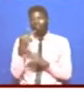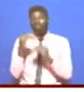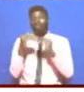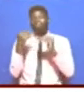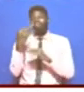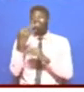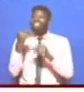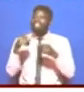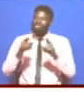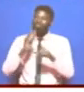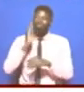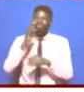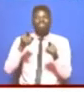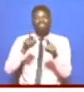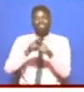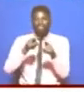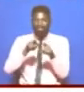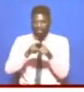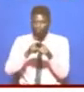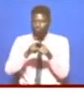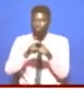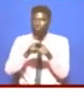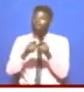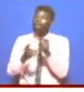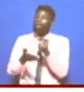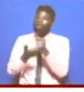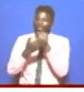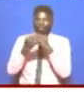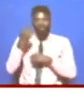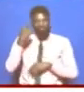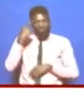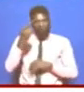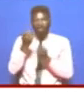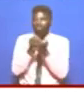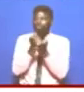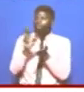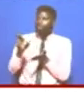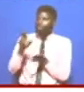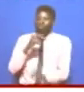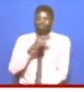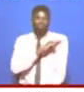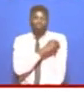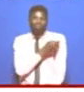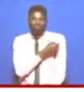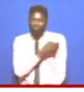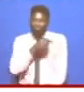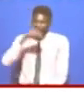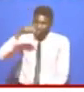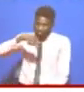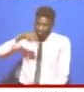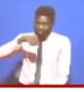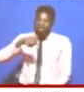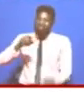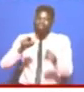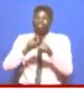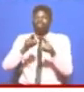able to take up the slack on the referral side, hapa na kule Kenyatta National